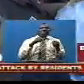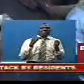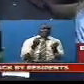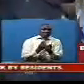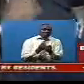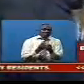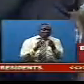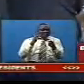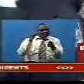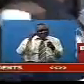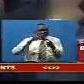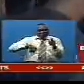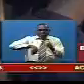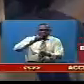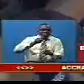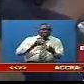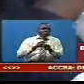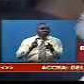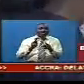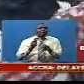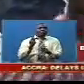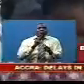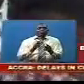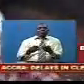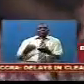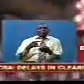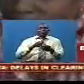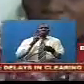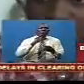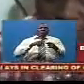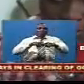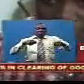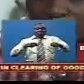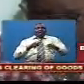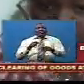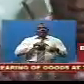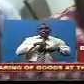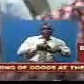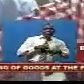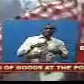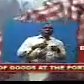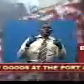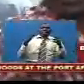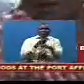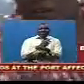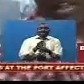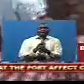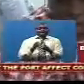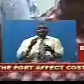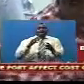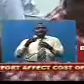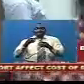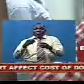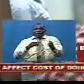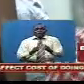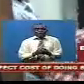is either to pay the debt or allow the hotel to be locked up. The argument became worse when the management turned their